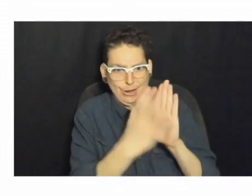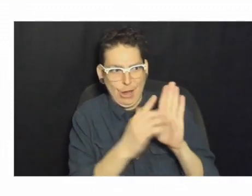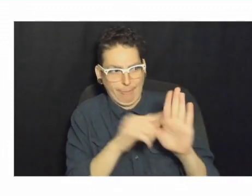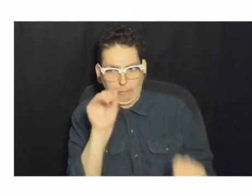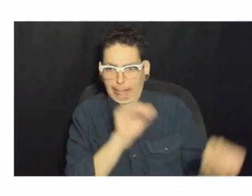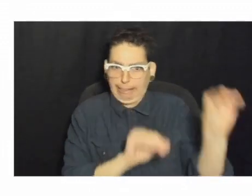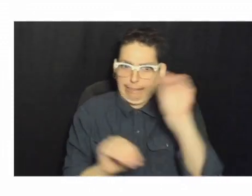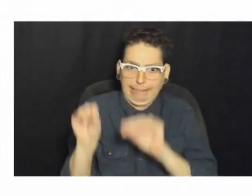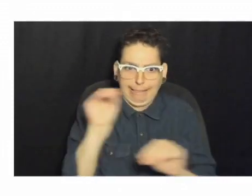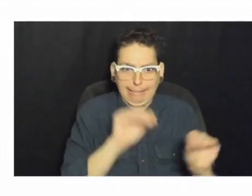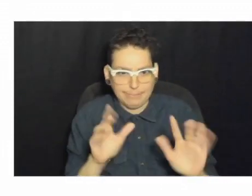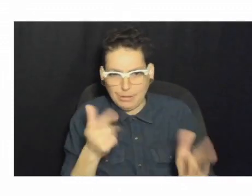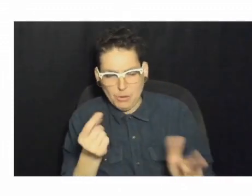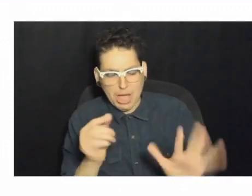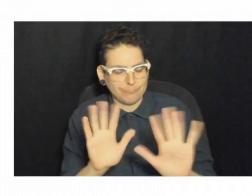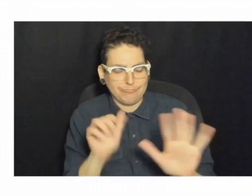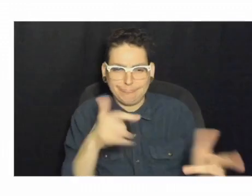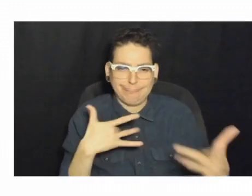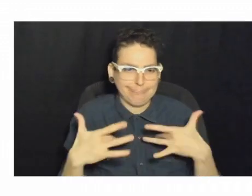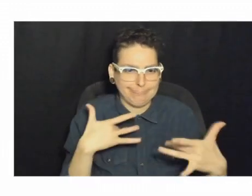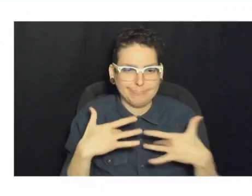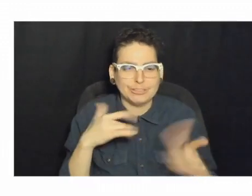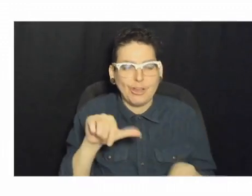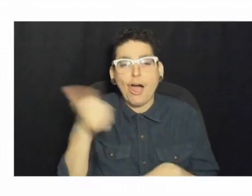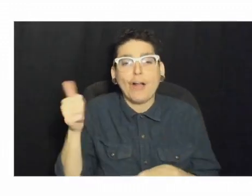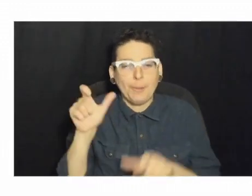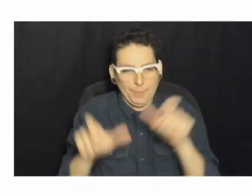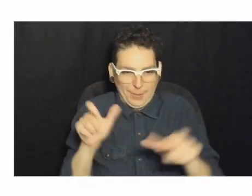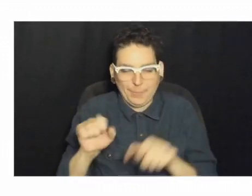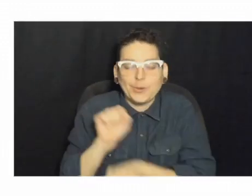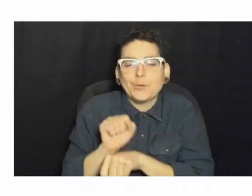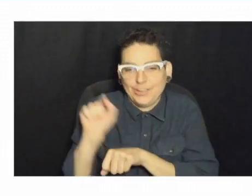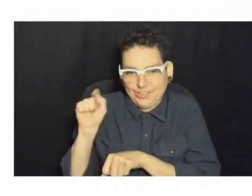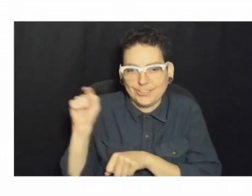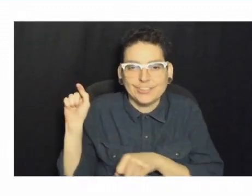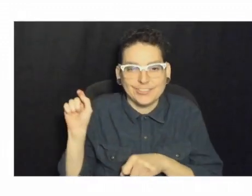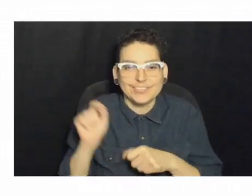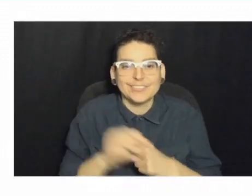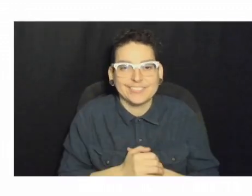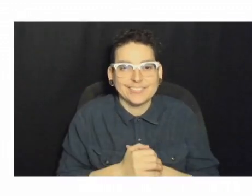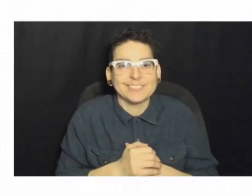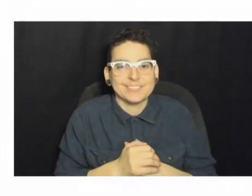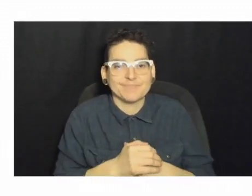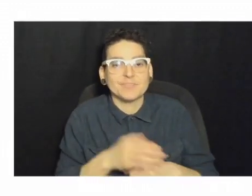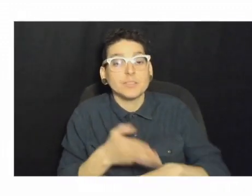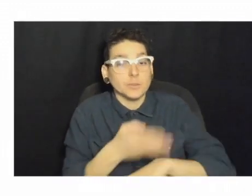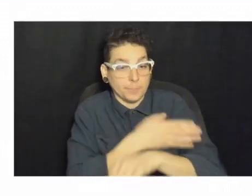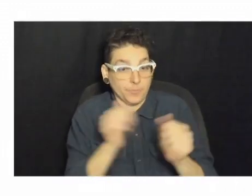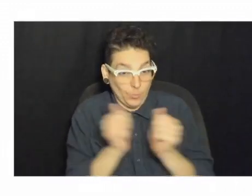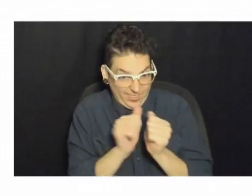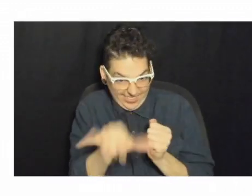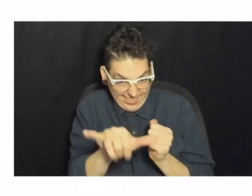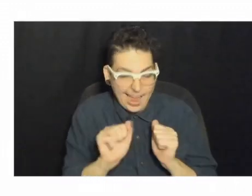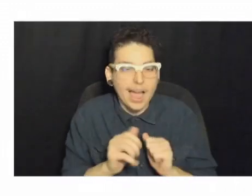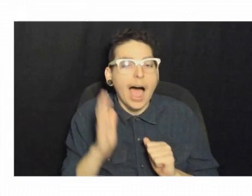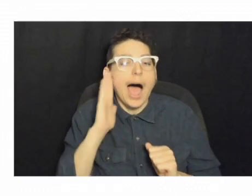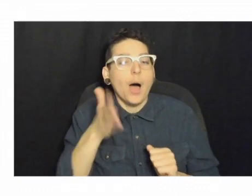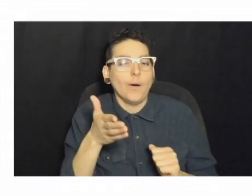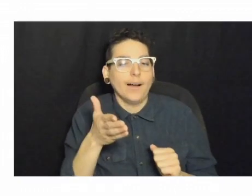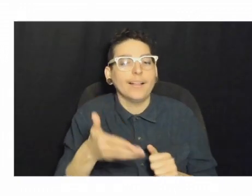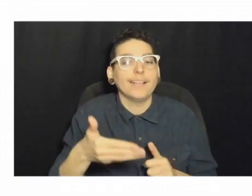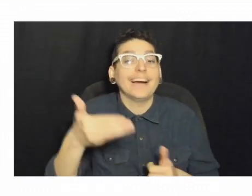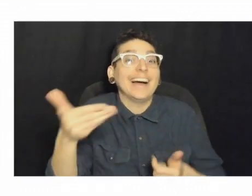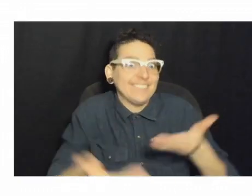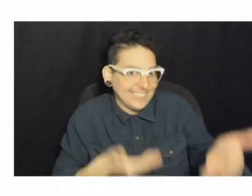by design. So with that, I am going to invite us to sort of zoom in on the top